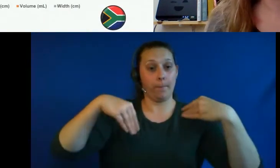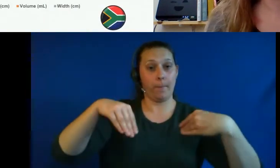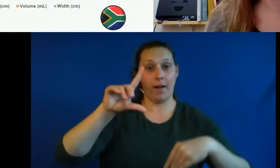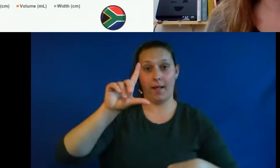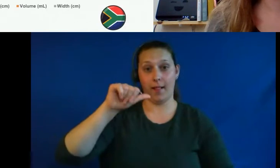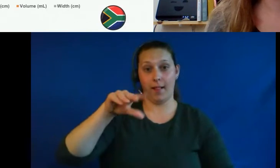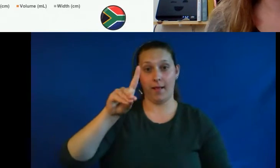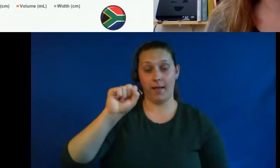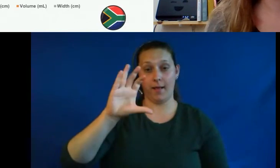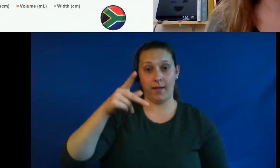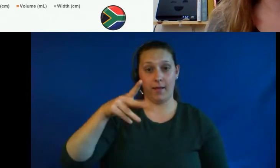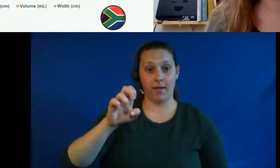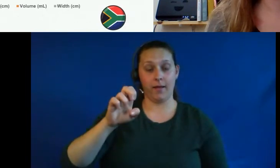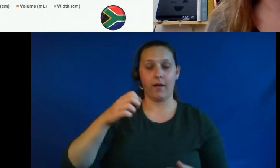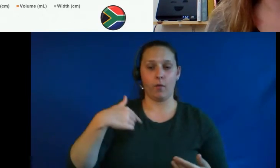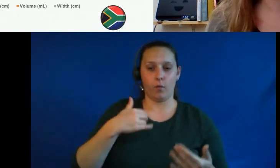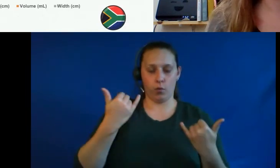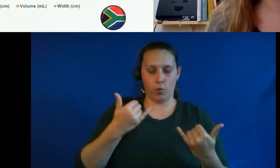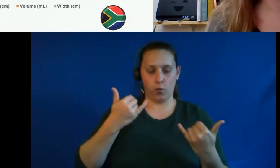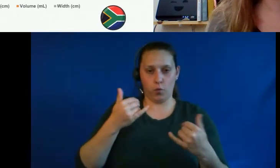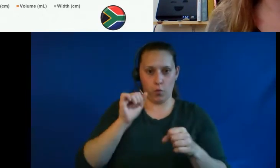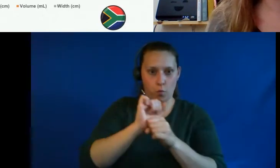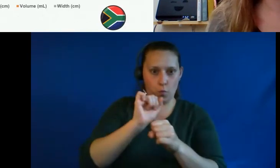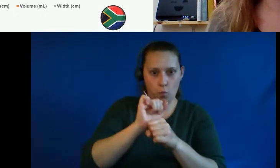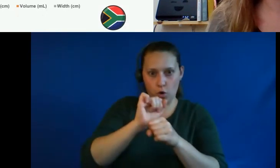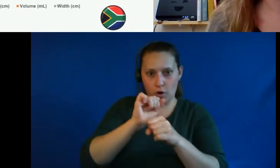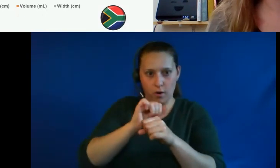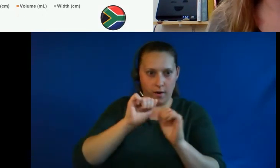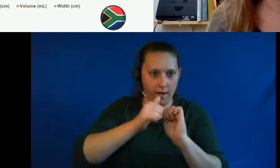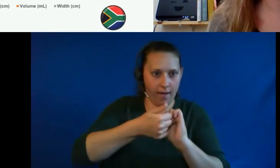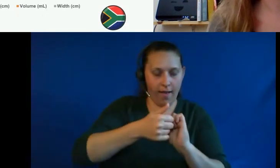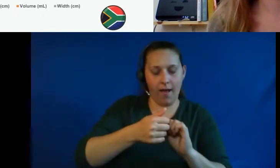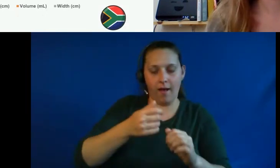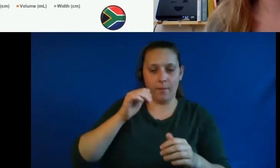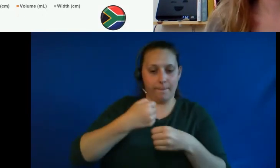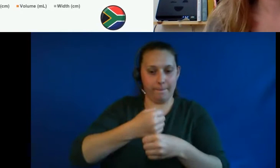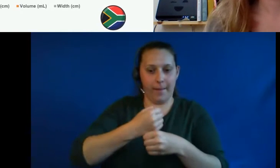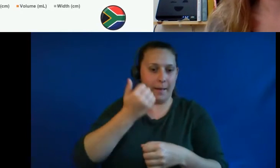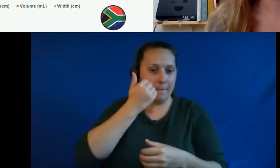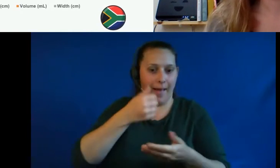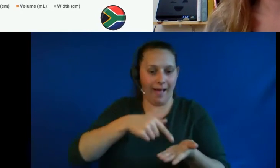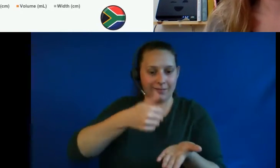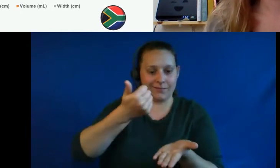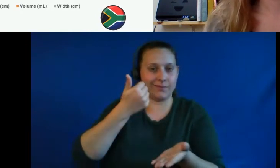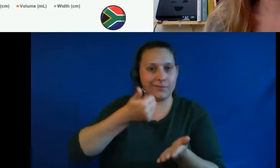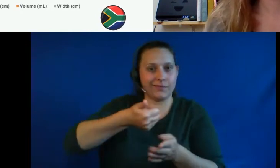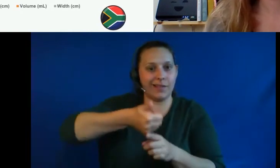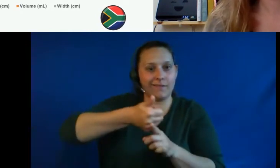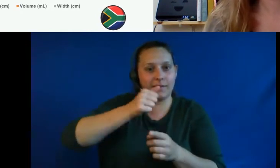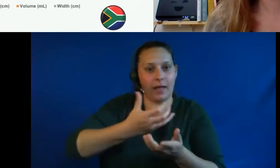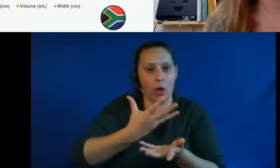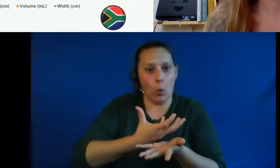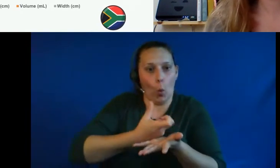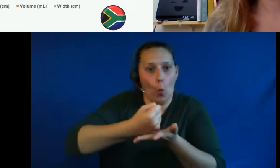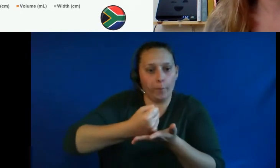are on operating at relatively high absorbency product with, of course, using hemp, which is